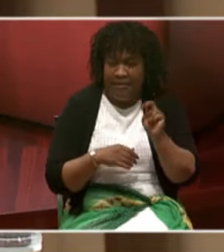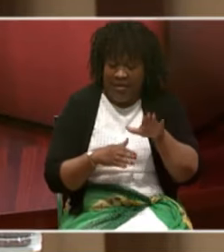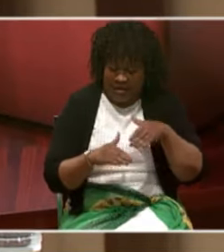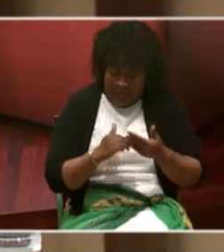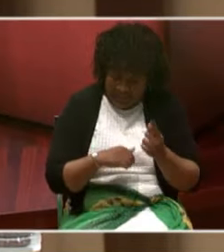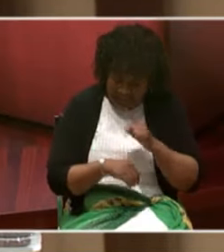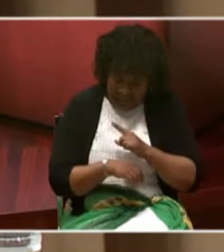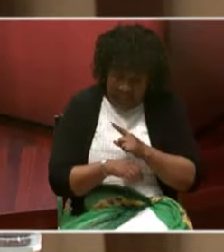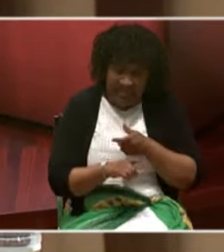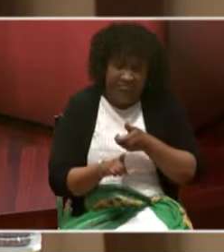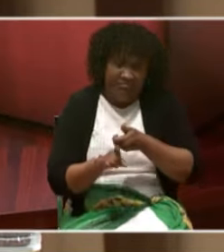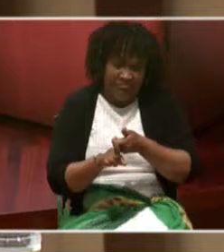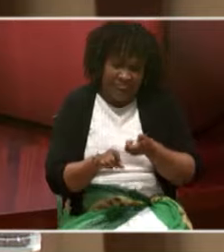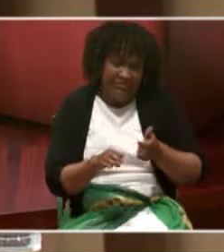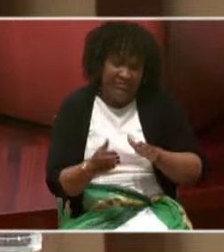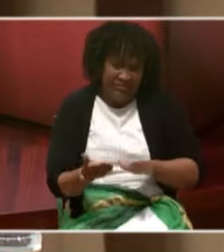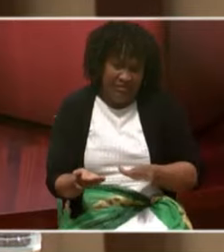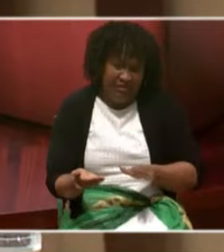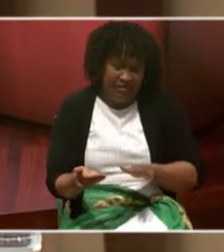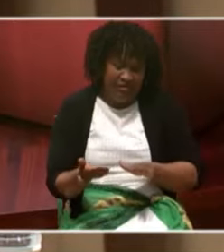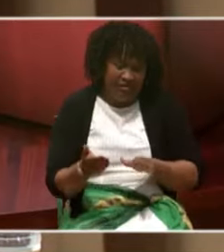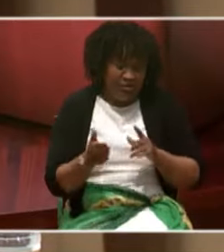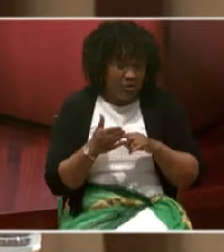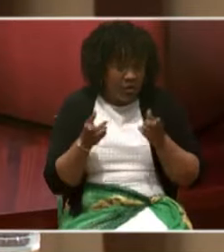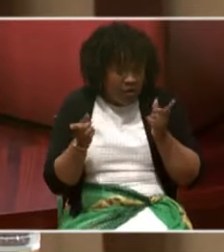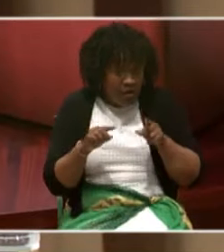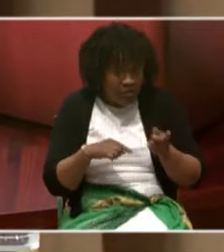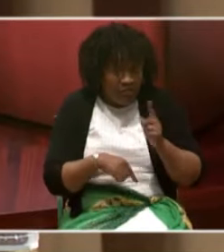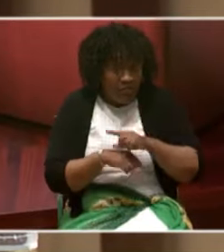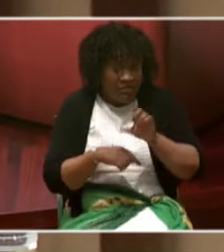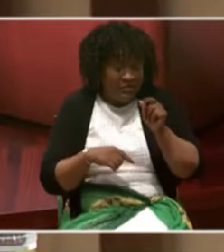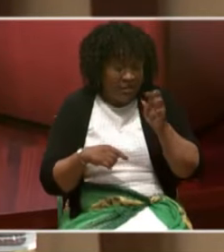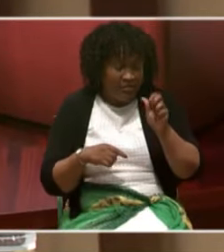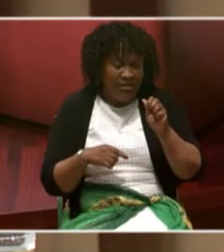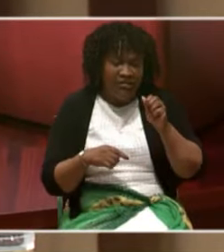Congress, elected officials came, the religious community.